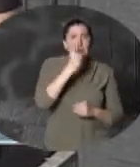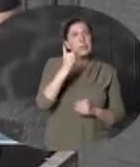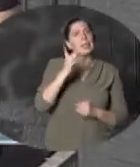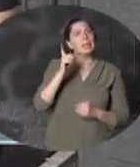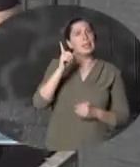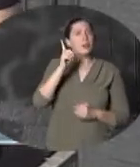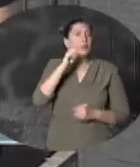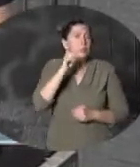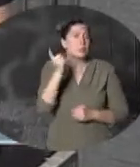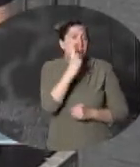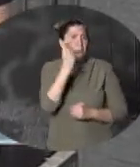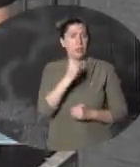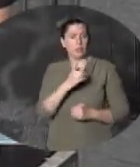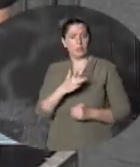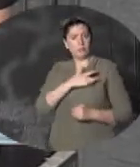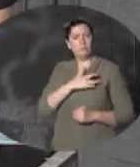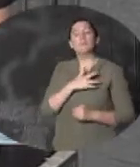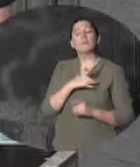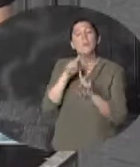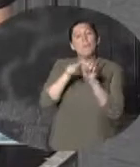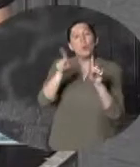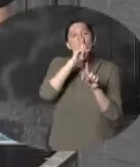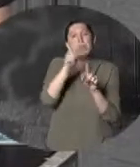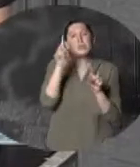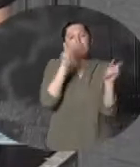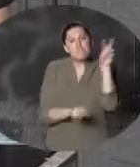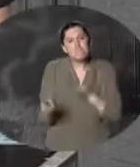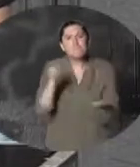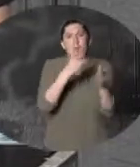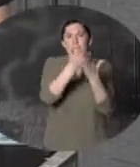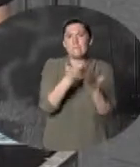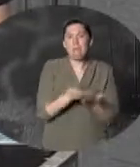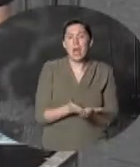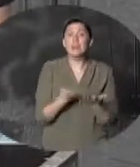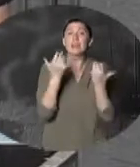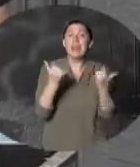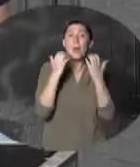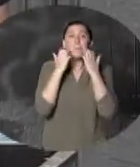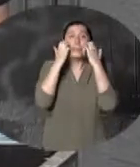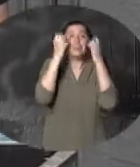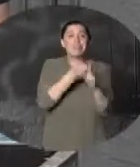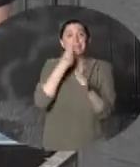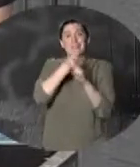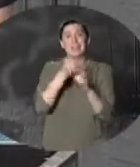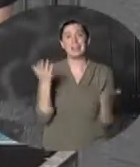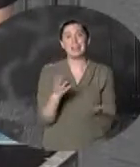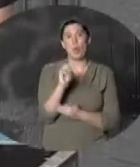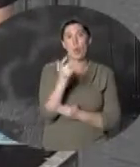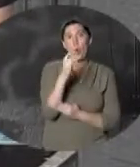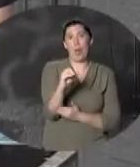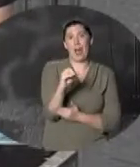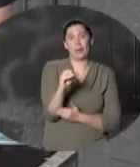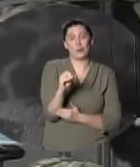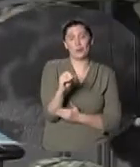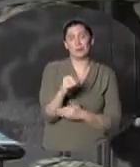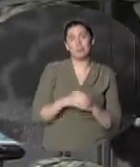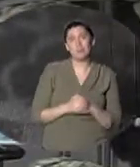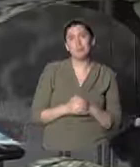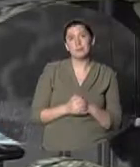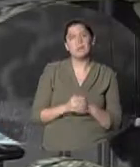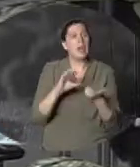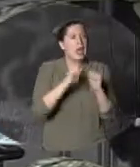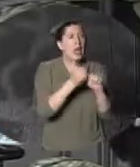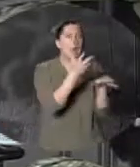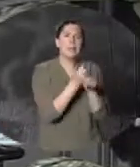us personally. Because now we're at a point where measles is touching us personally. Yeah. It's here in Ohio in our own backyard. Yes. How can we